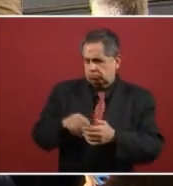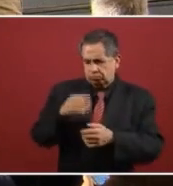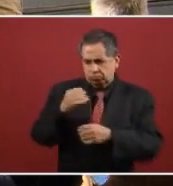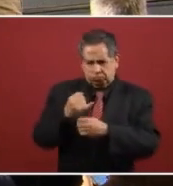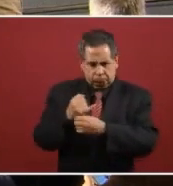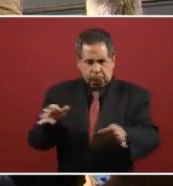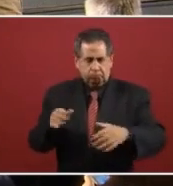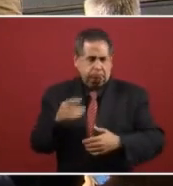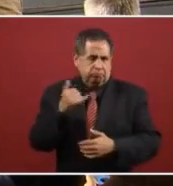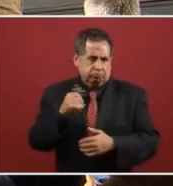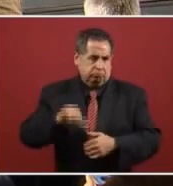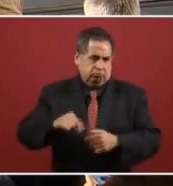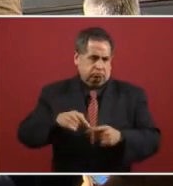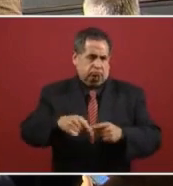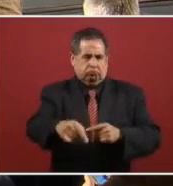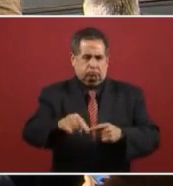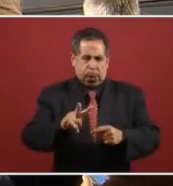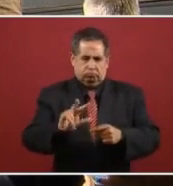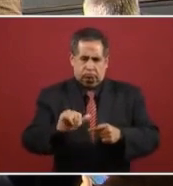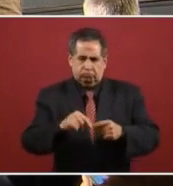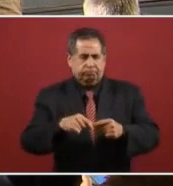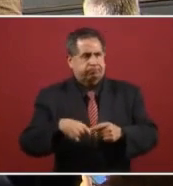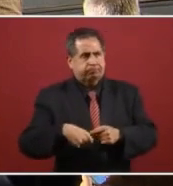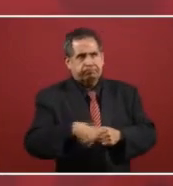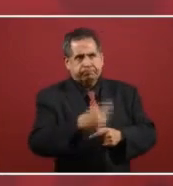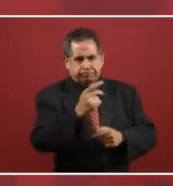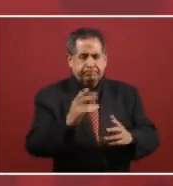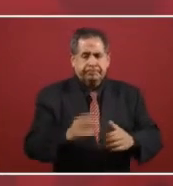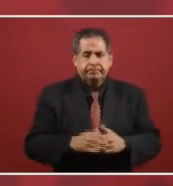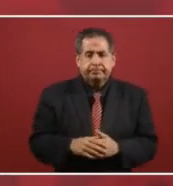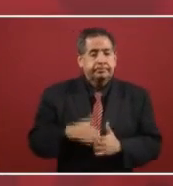Of course, we're going to let you know.